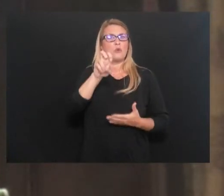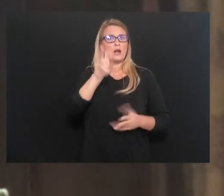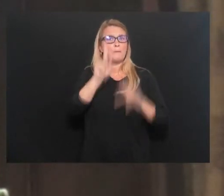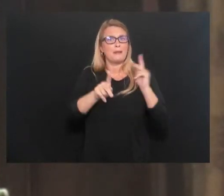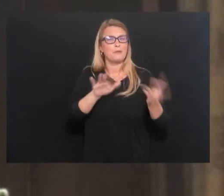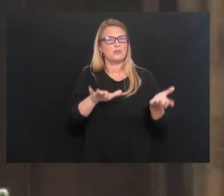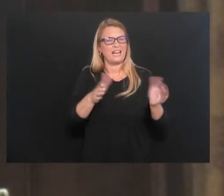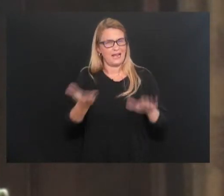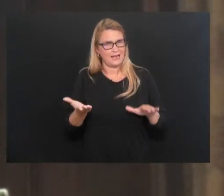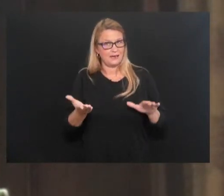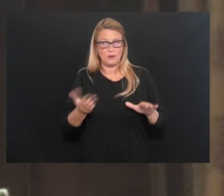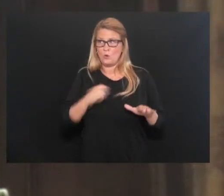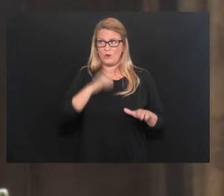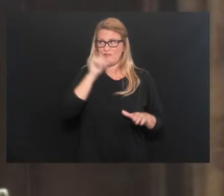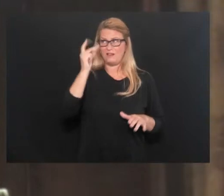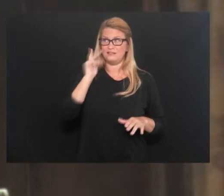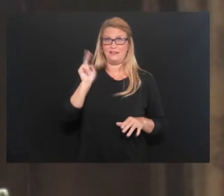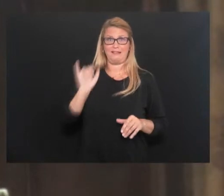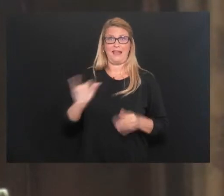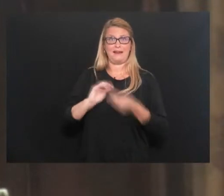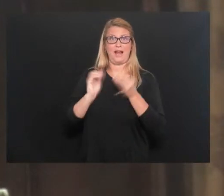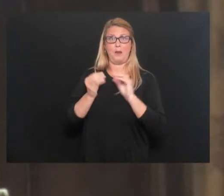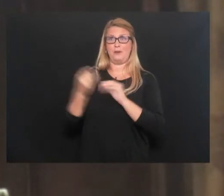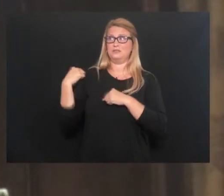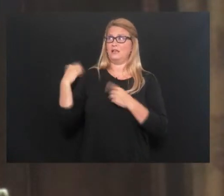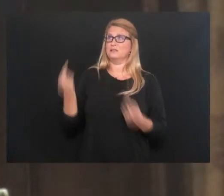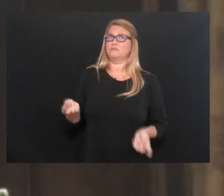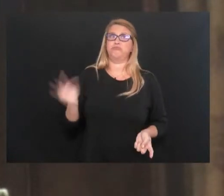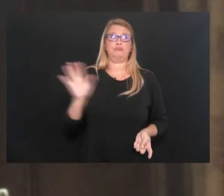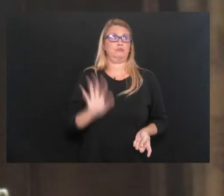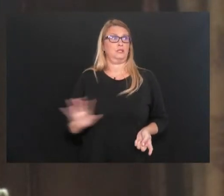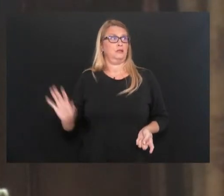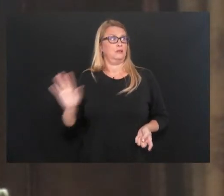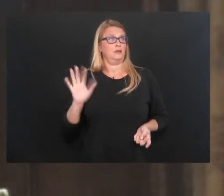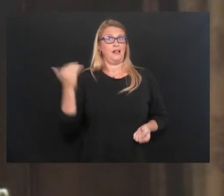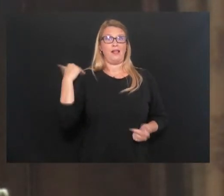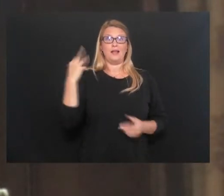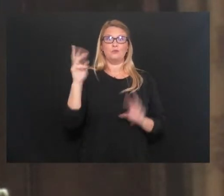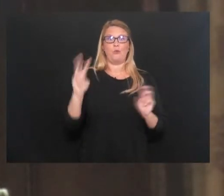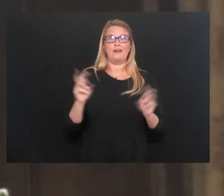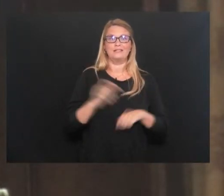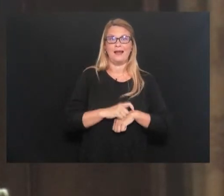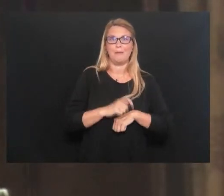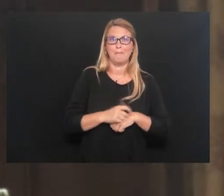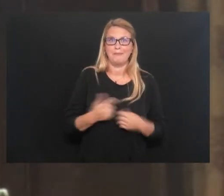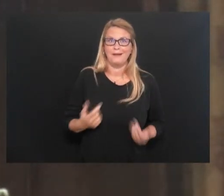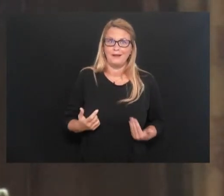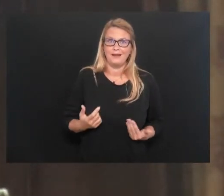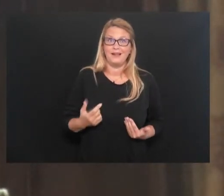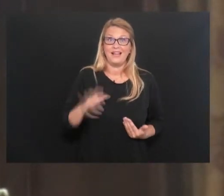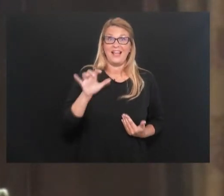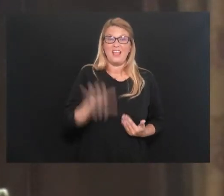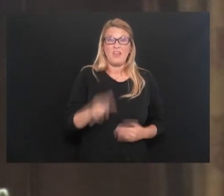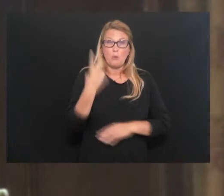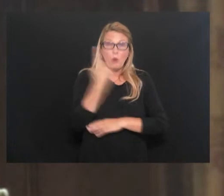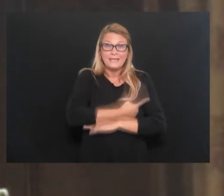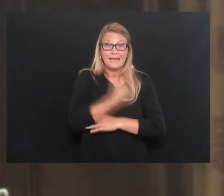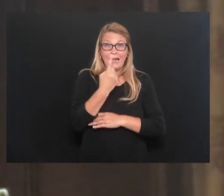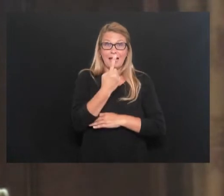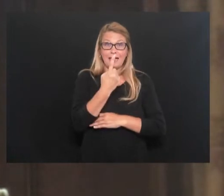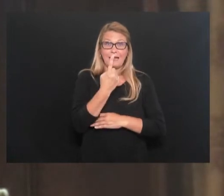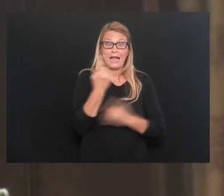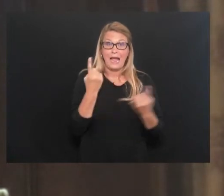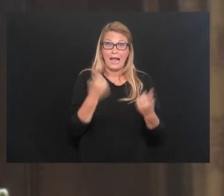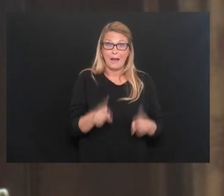haven't seen that kind of death rate in our country since the winter. And that is in one day dying of COVID-19,